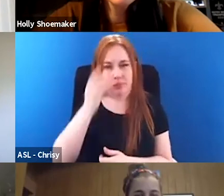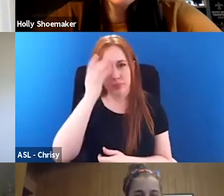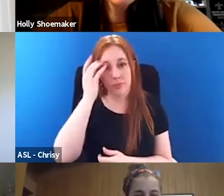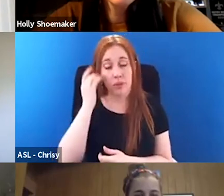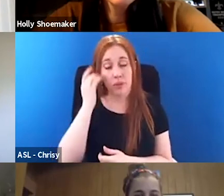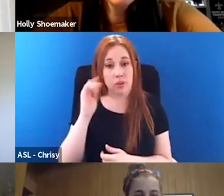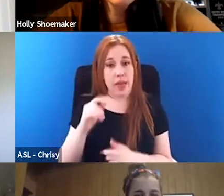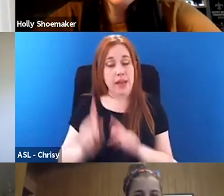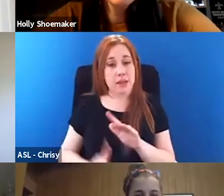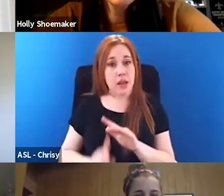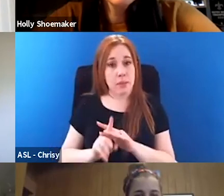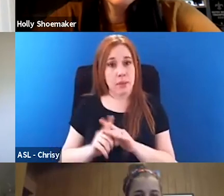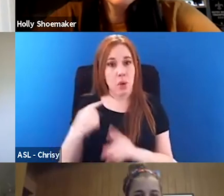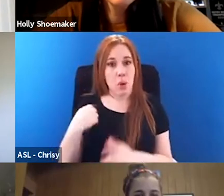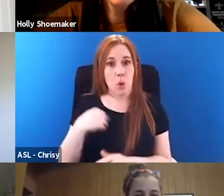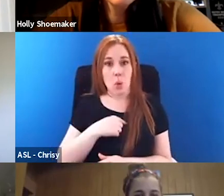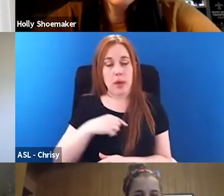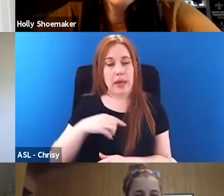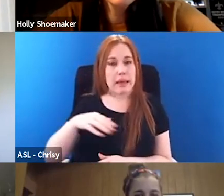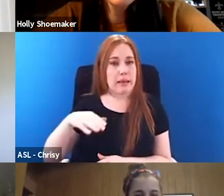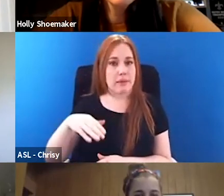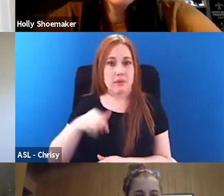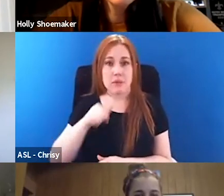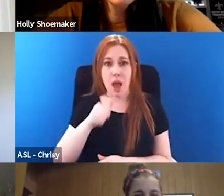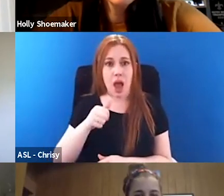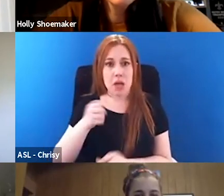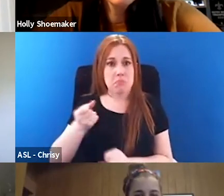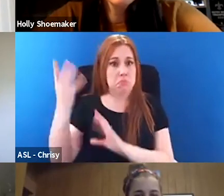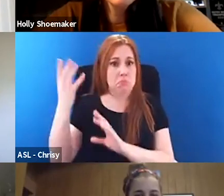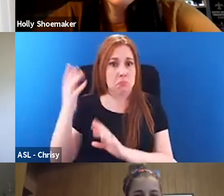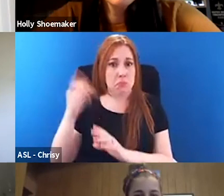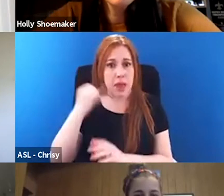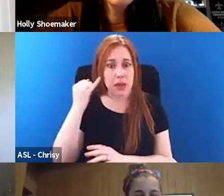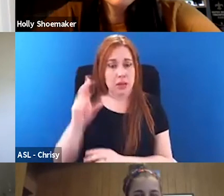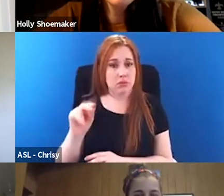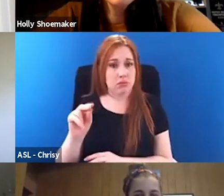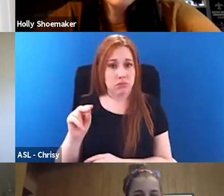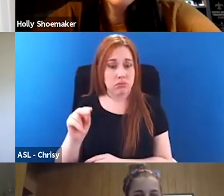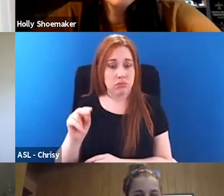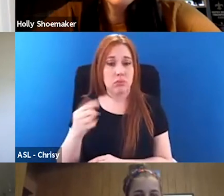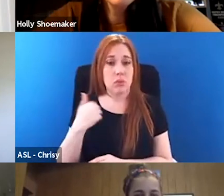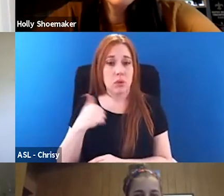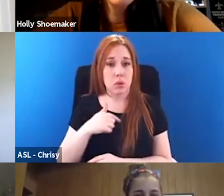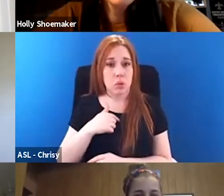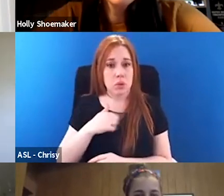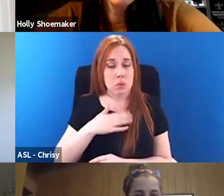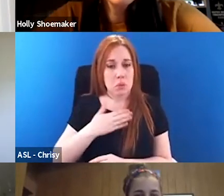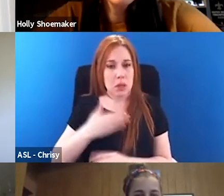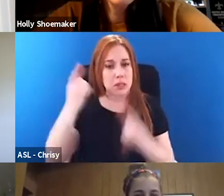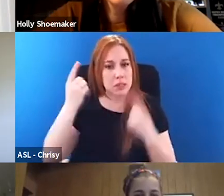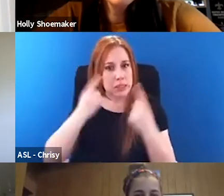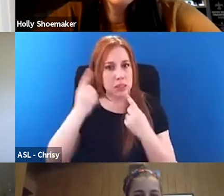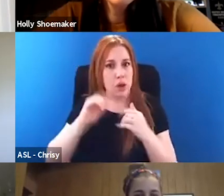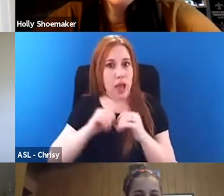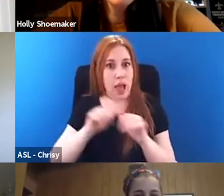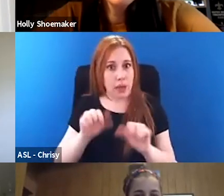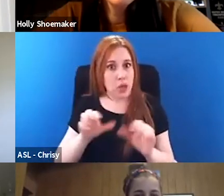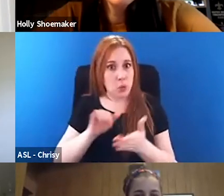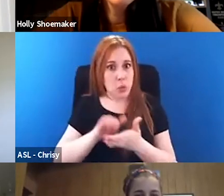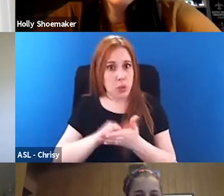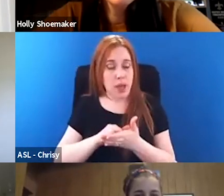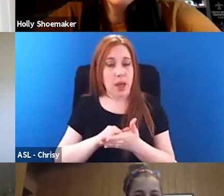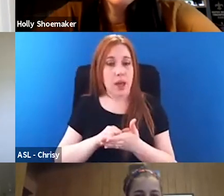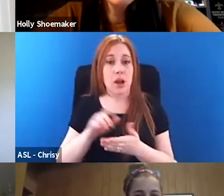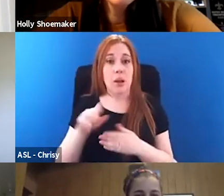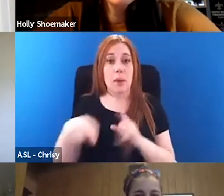I don't think that we have ruled anything out at this point in terms of how we might be able to do this. Additionally, I'll